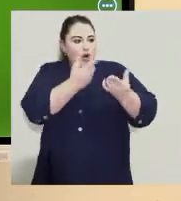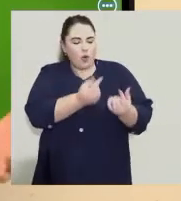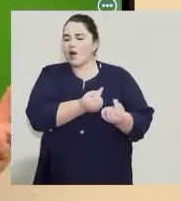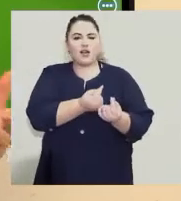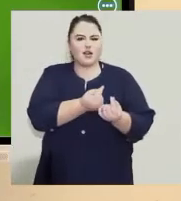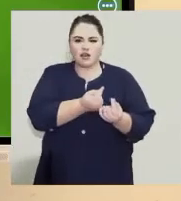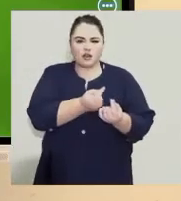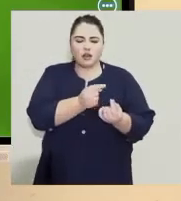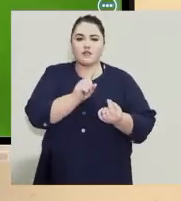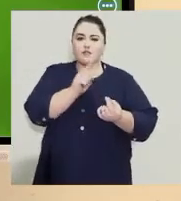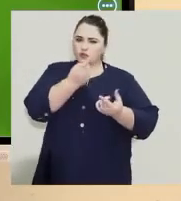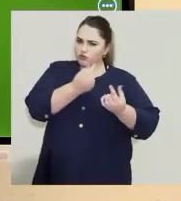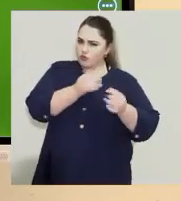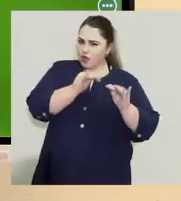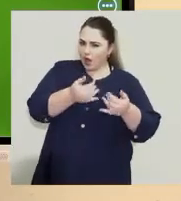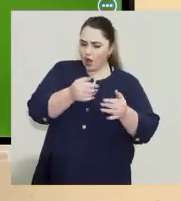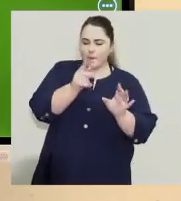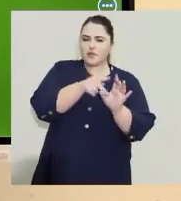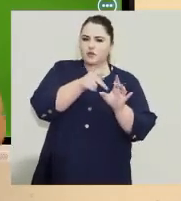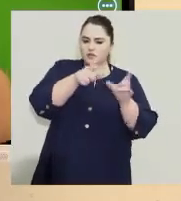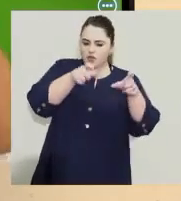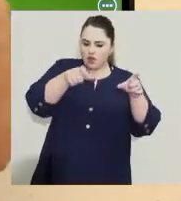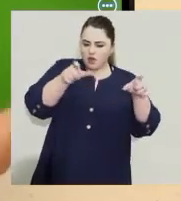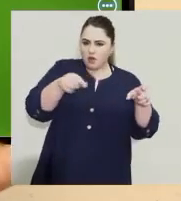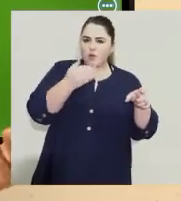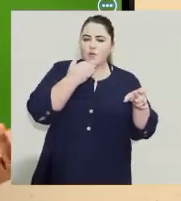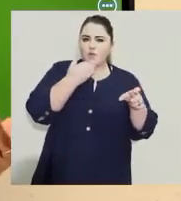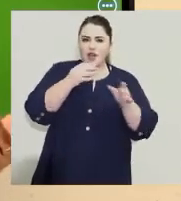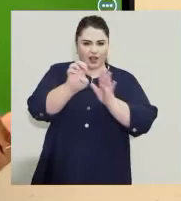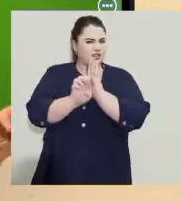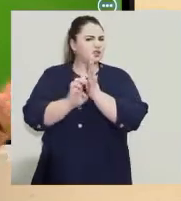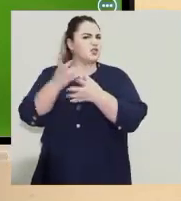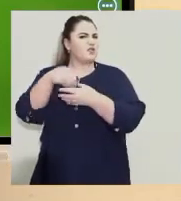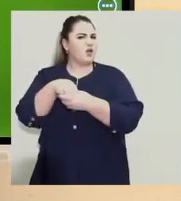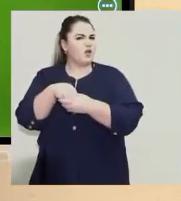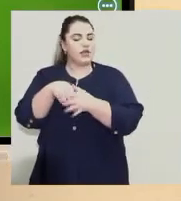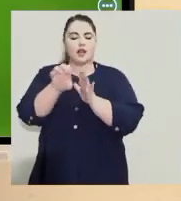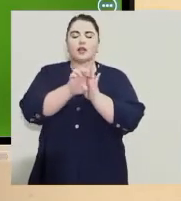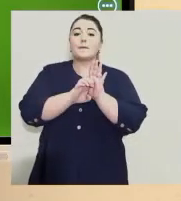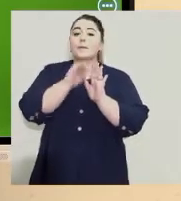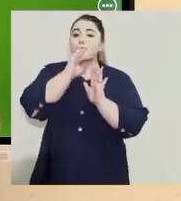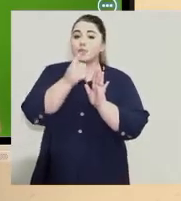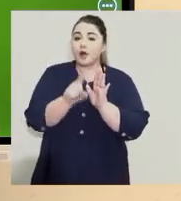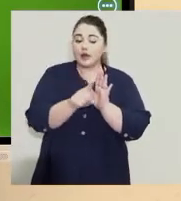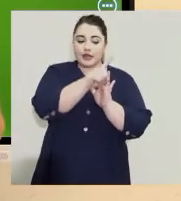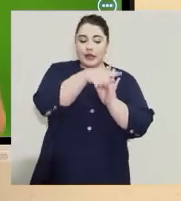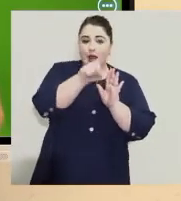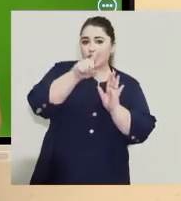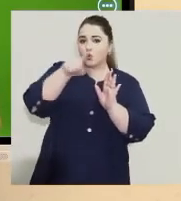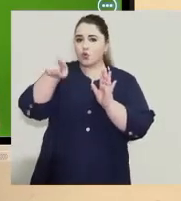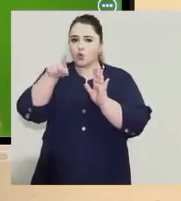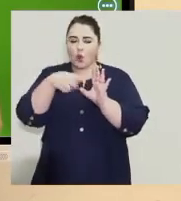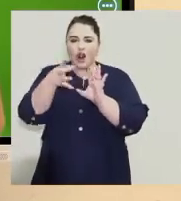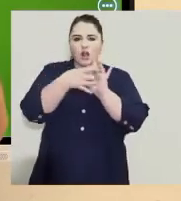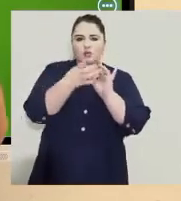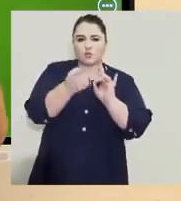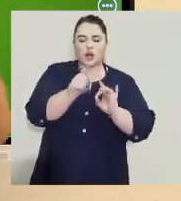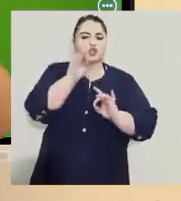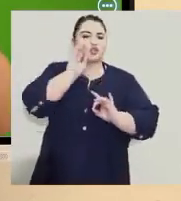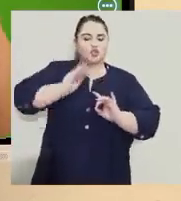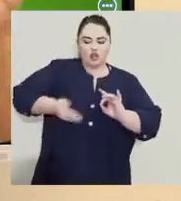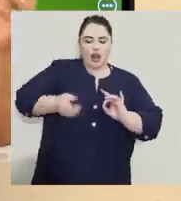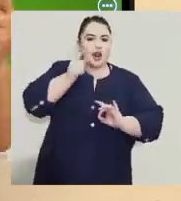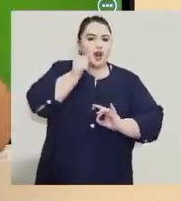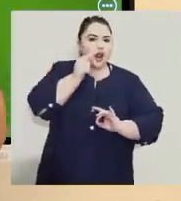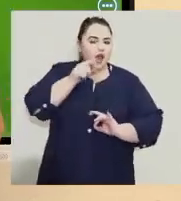How will you do it? Who will be your participants? Are ethics involved? Ethics means right and wrong with regards to gender